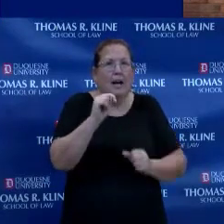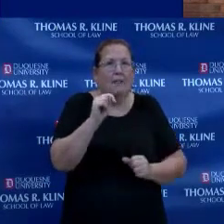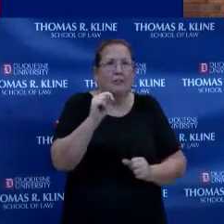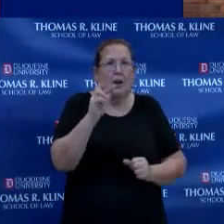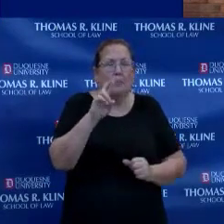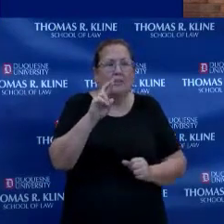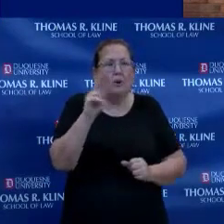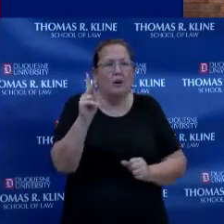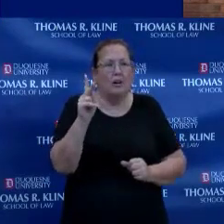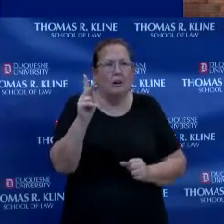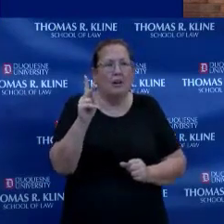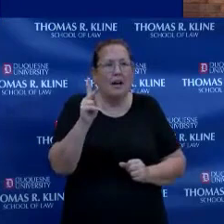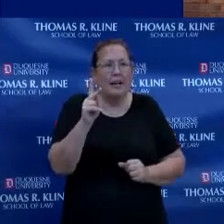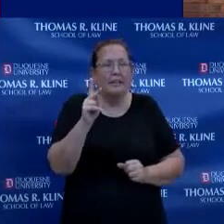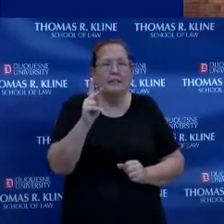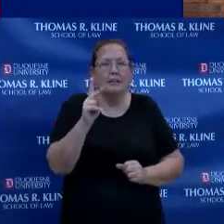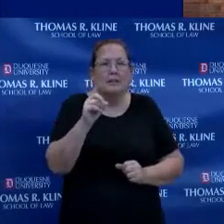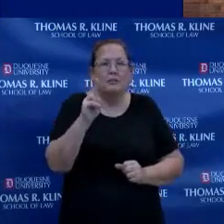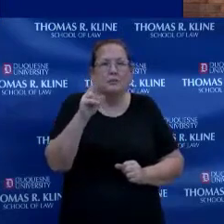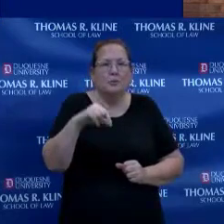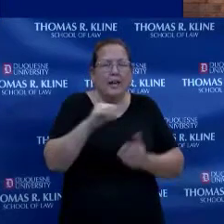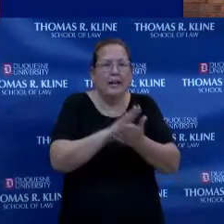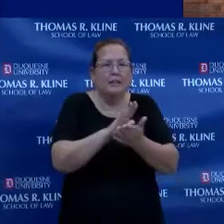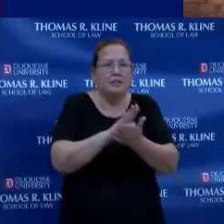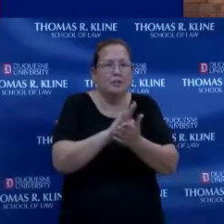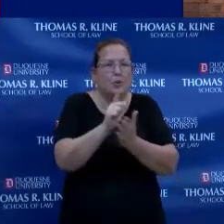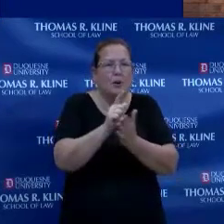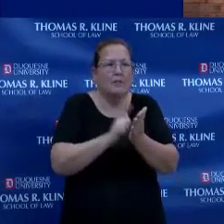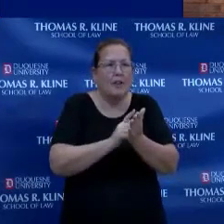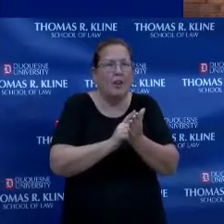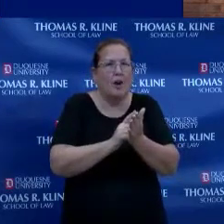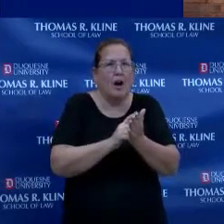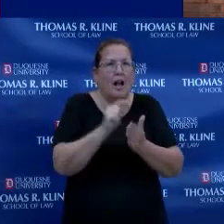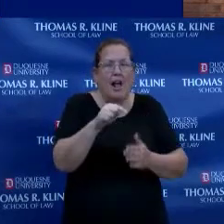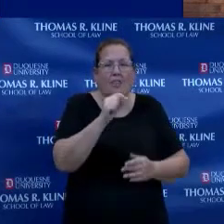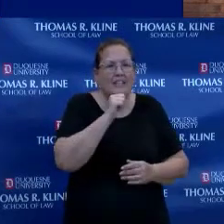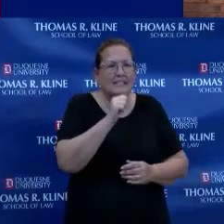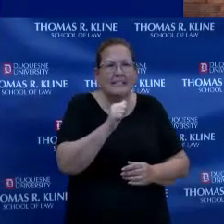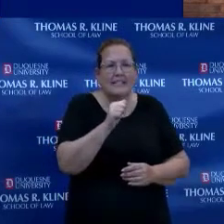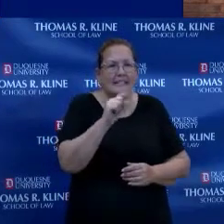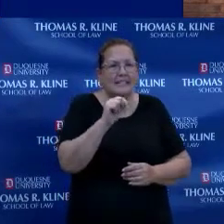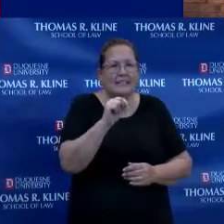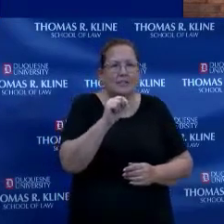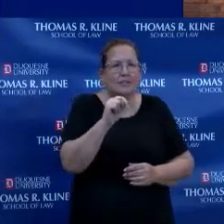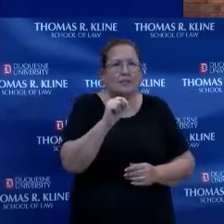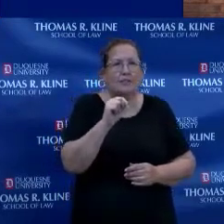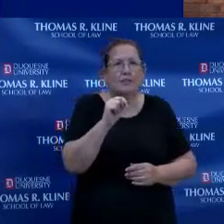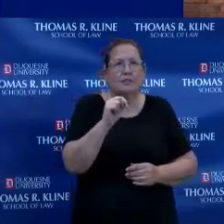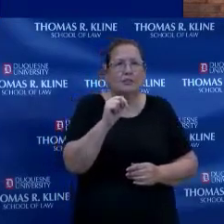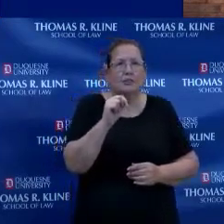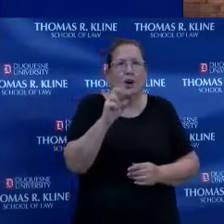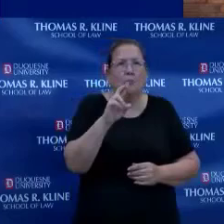Law of Duquesne University. And as you may know, this isn't Tom's first generous